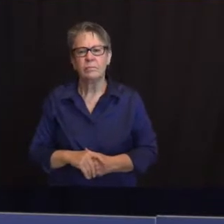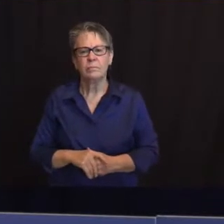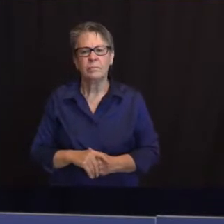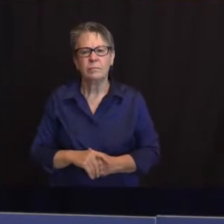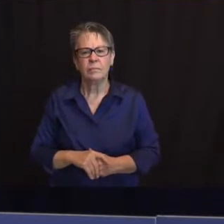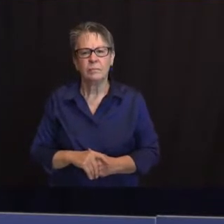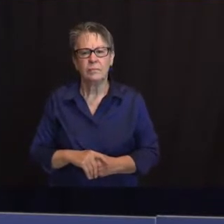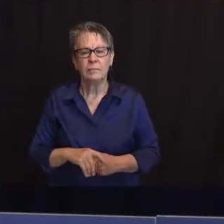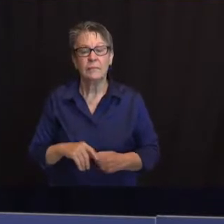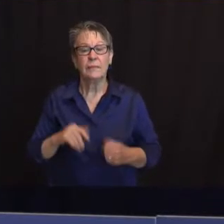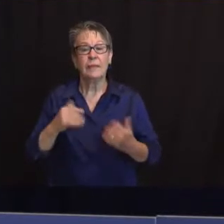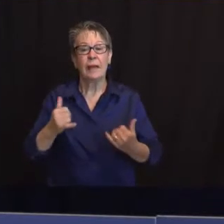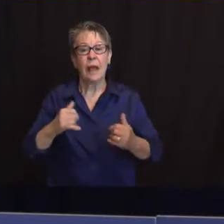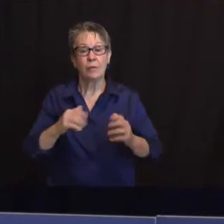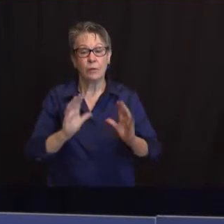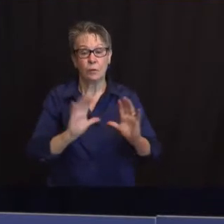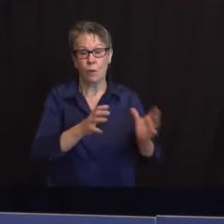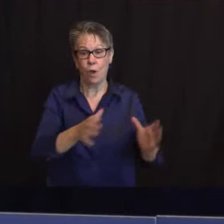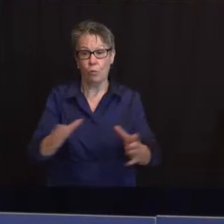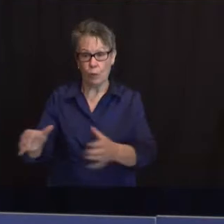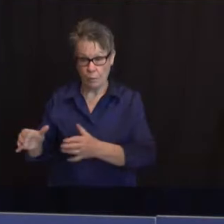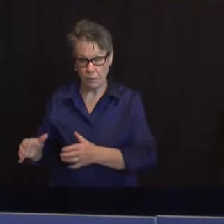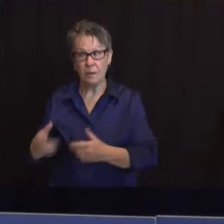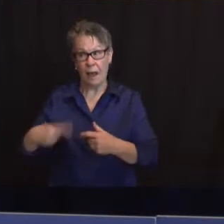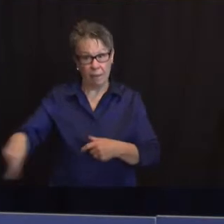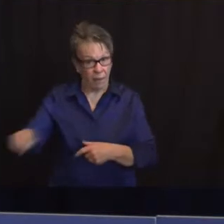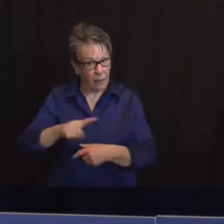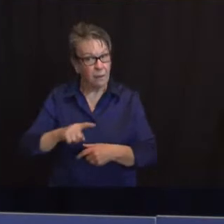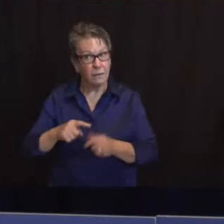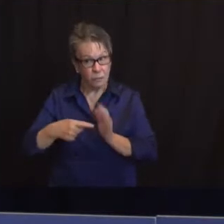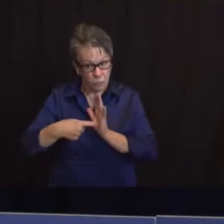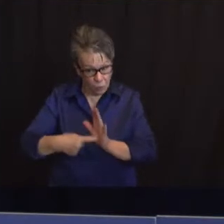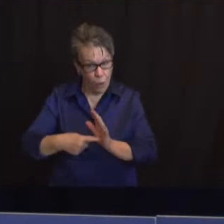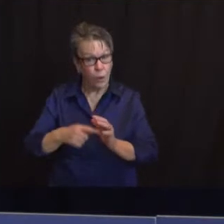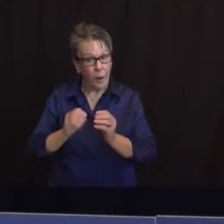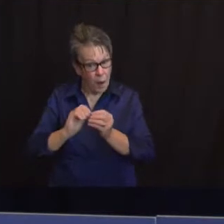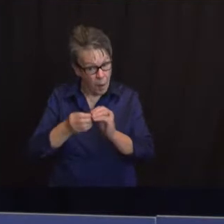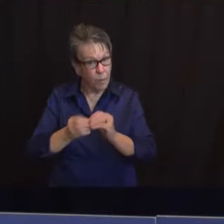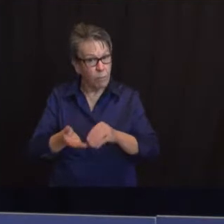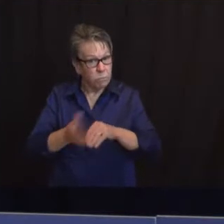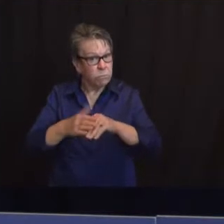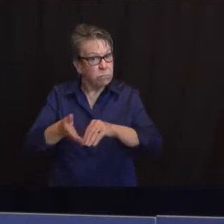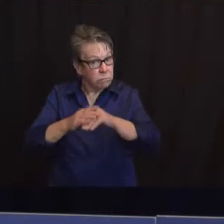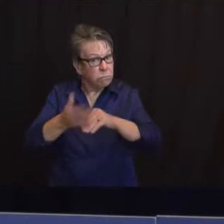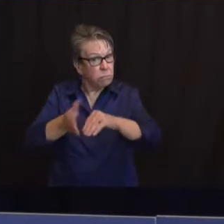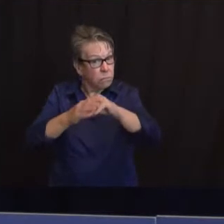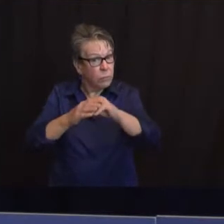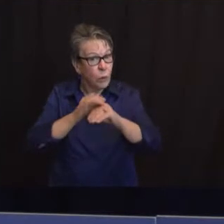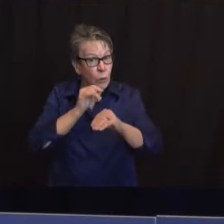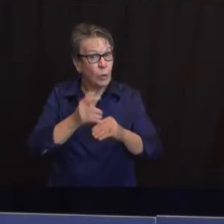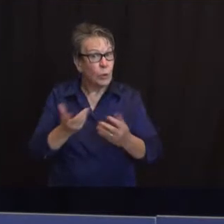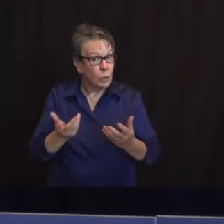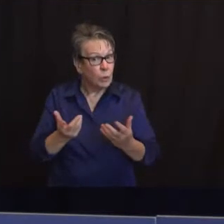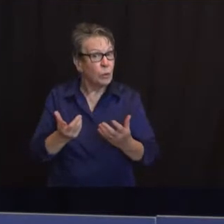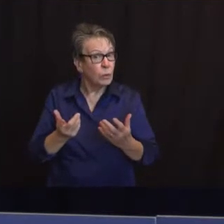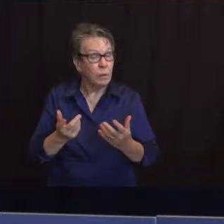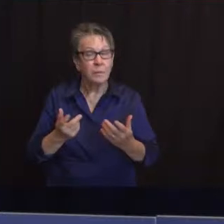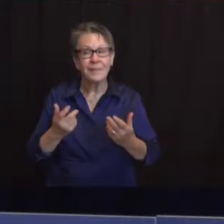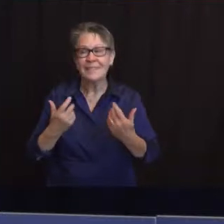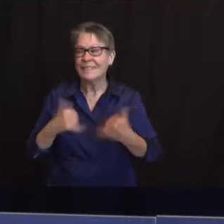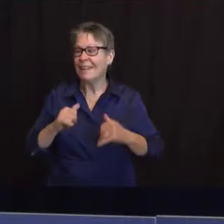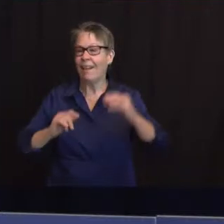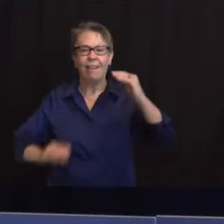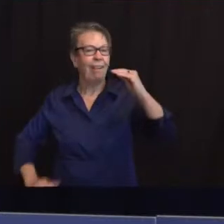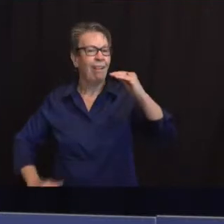we still have some work to do to build up those percentages. Demand is still high for vaccines, and we continue to